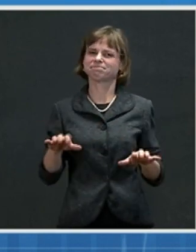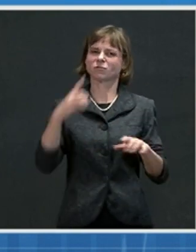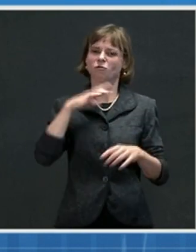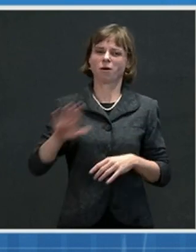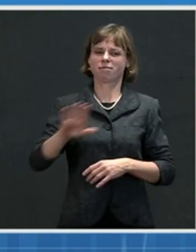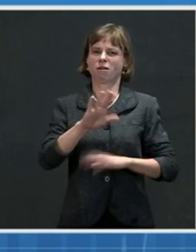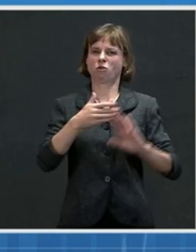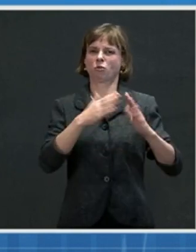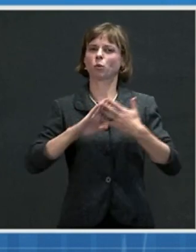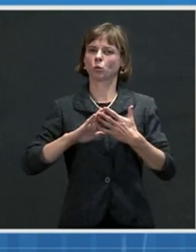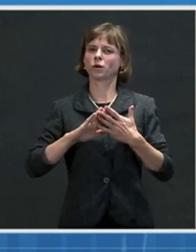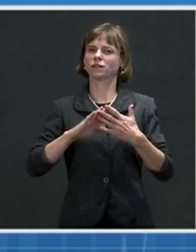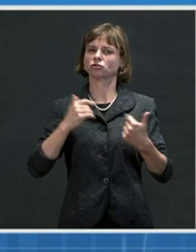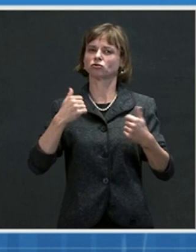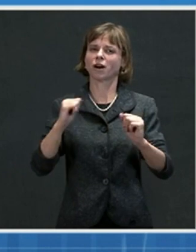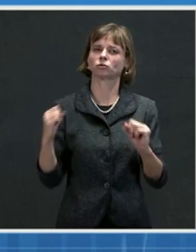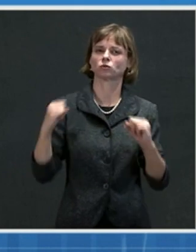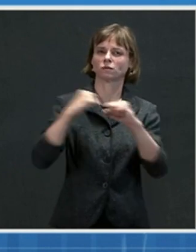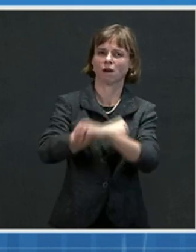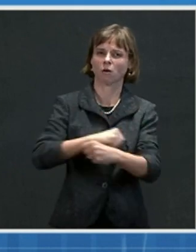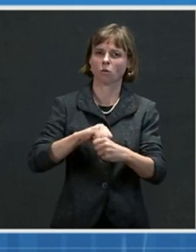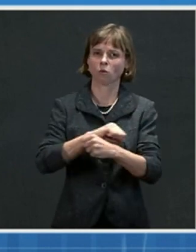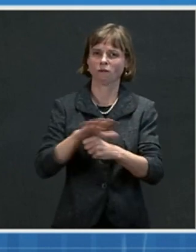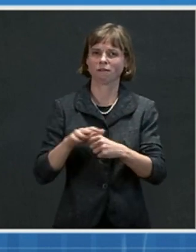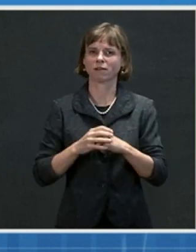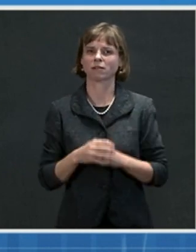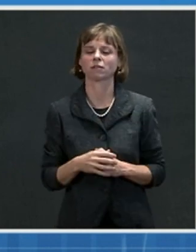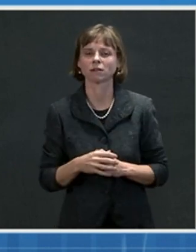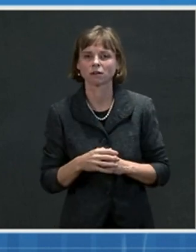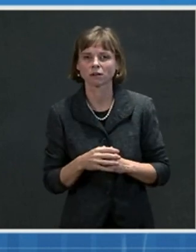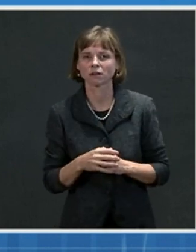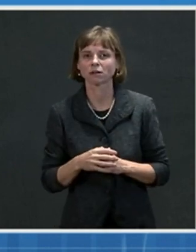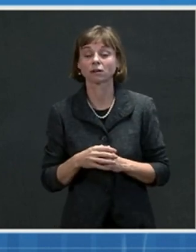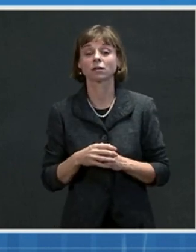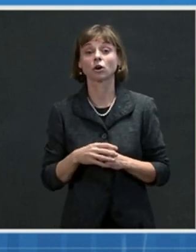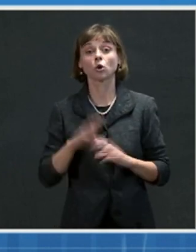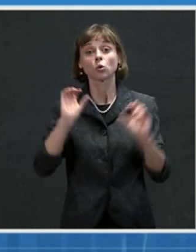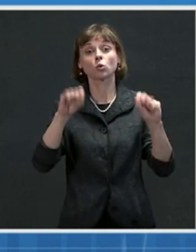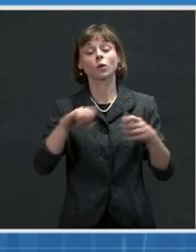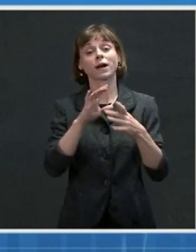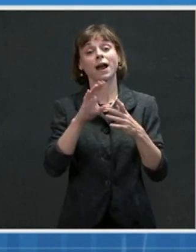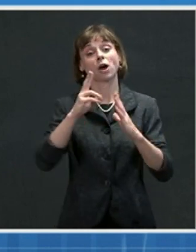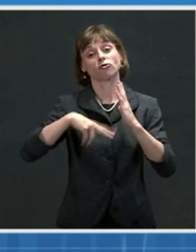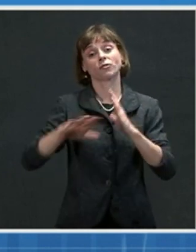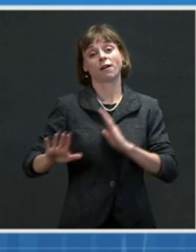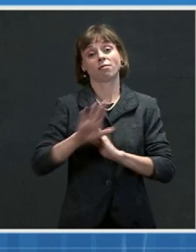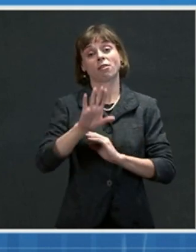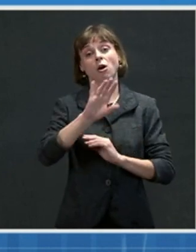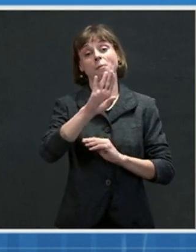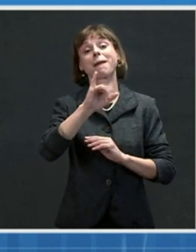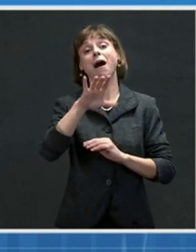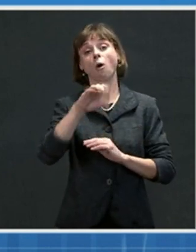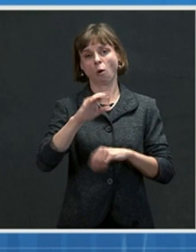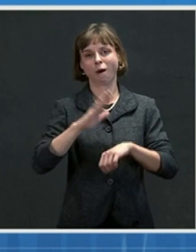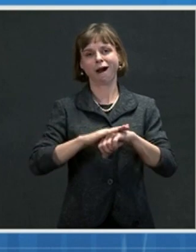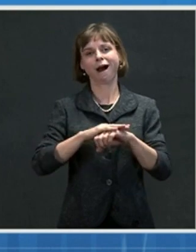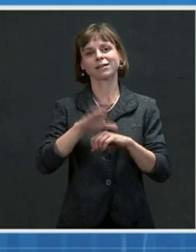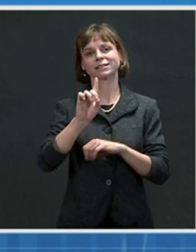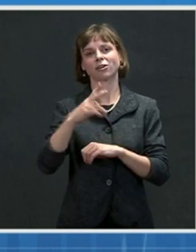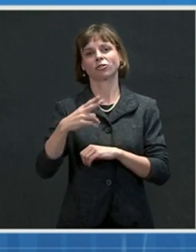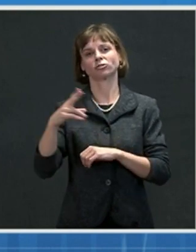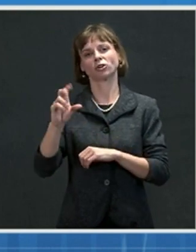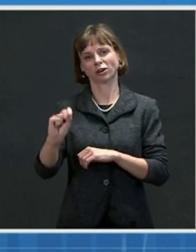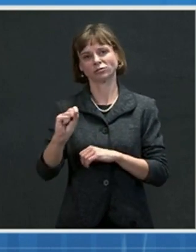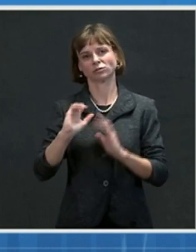against COVID-19. And their bios are available on the Department of Health and Human Services website. But in addition